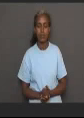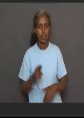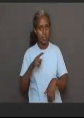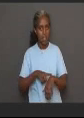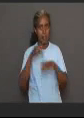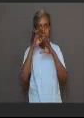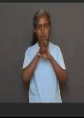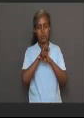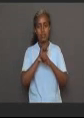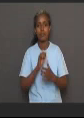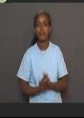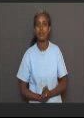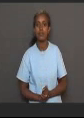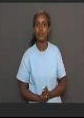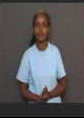Time's up.